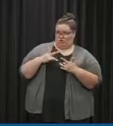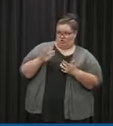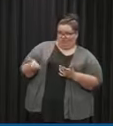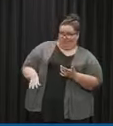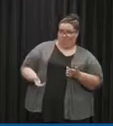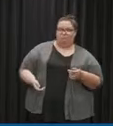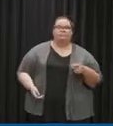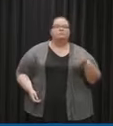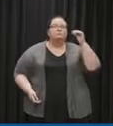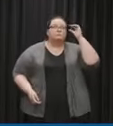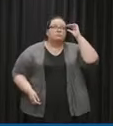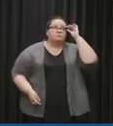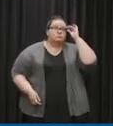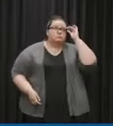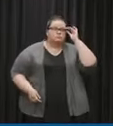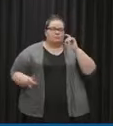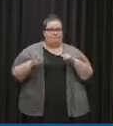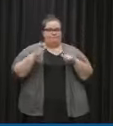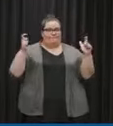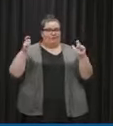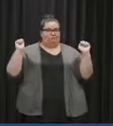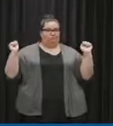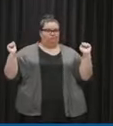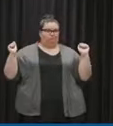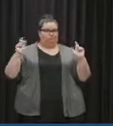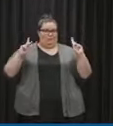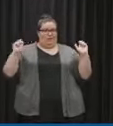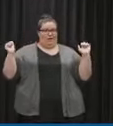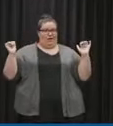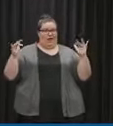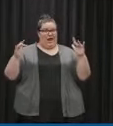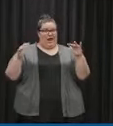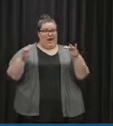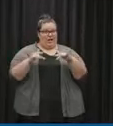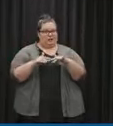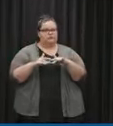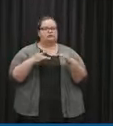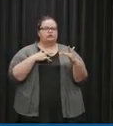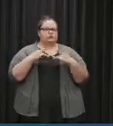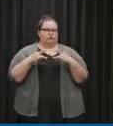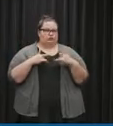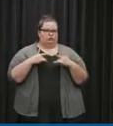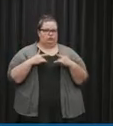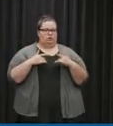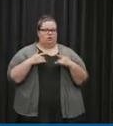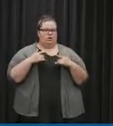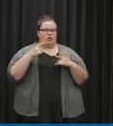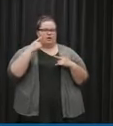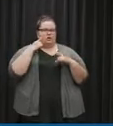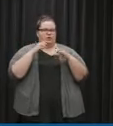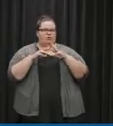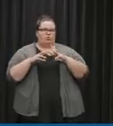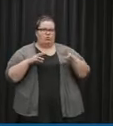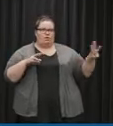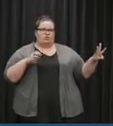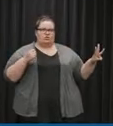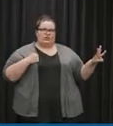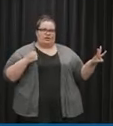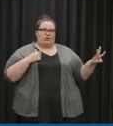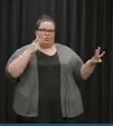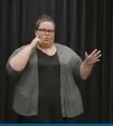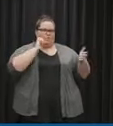Hi there. So large gatherings are always a concern. As you know, out west in some of the western provinces where